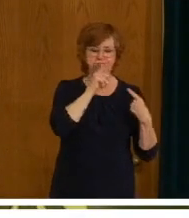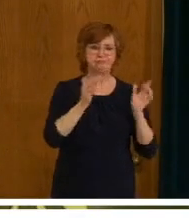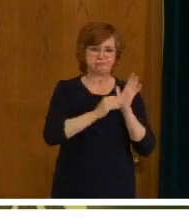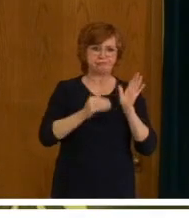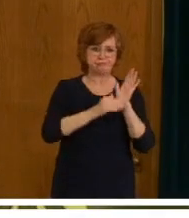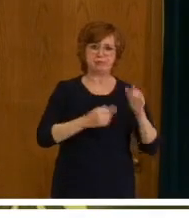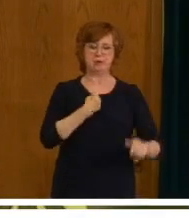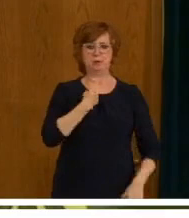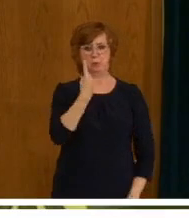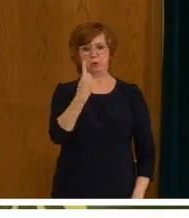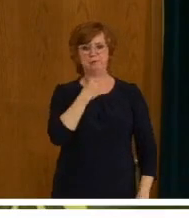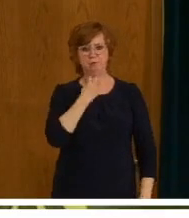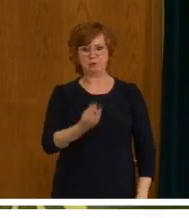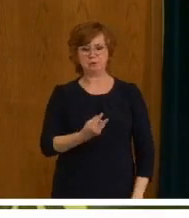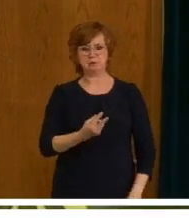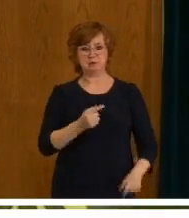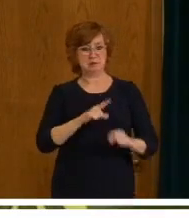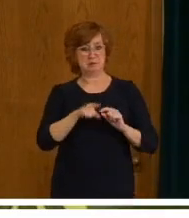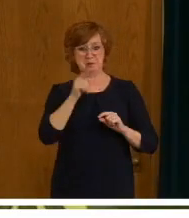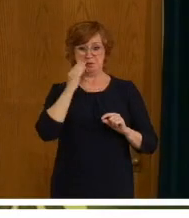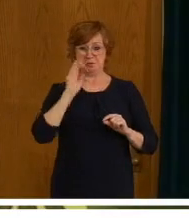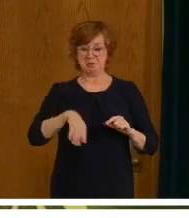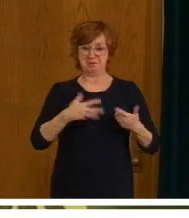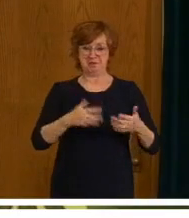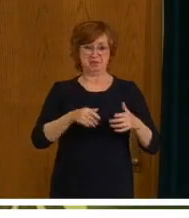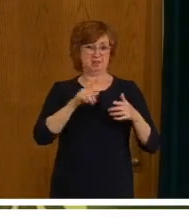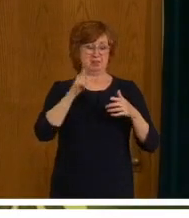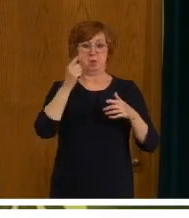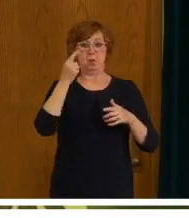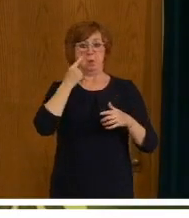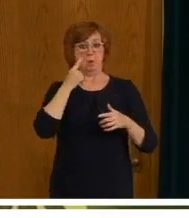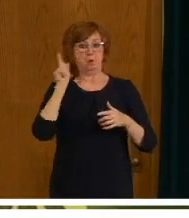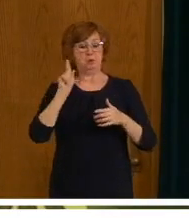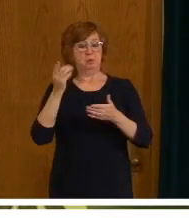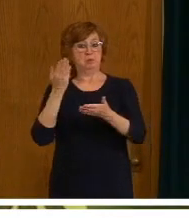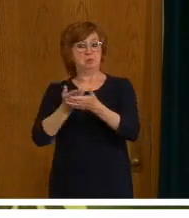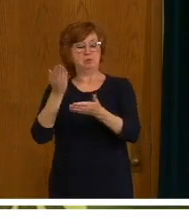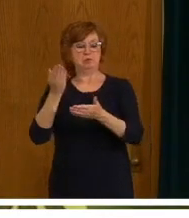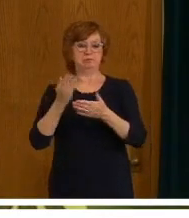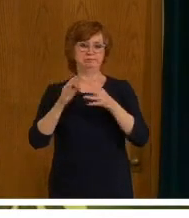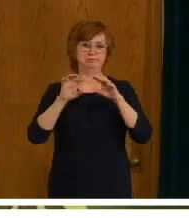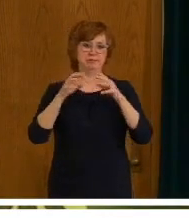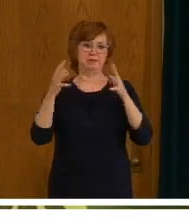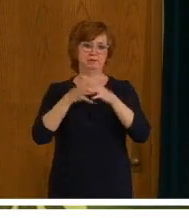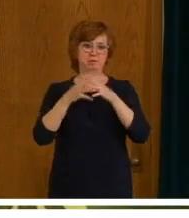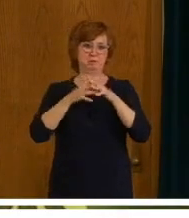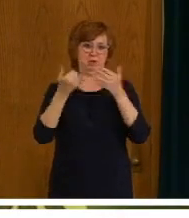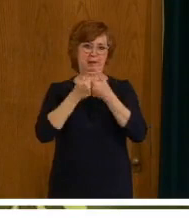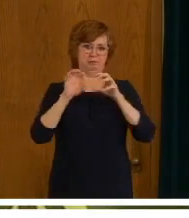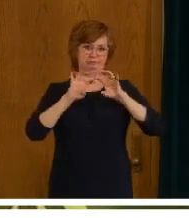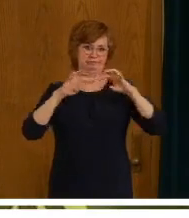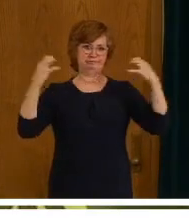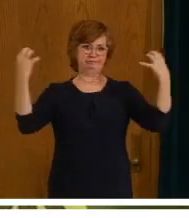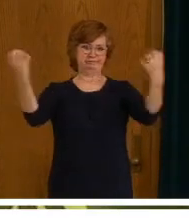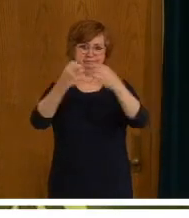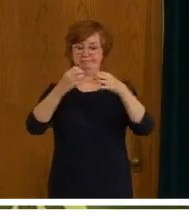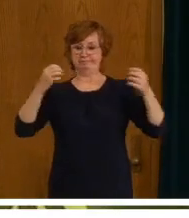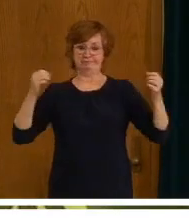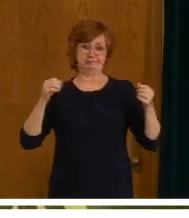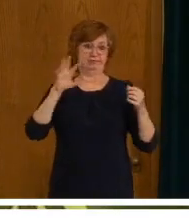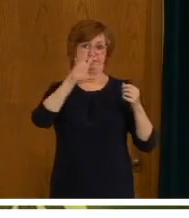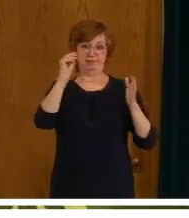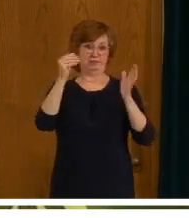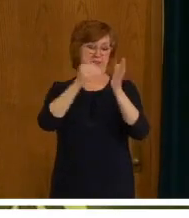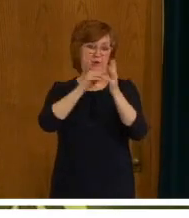that Saskatchewan's collective voice is much, much louder. We know the power of conversation on Coffee Row. We know the power